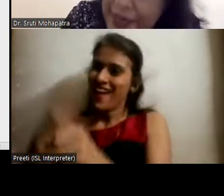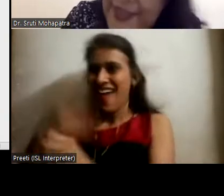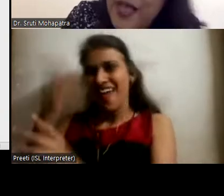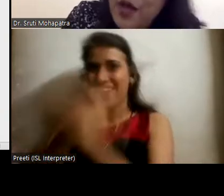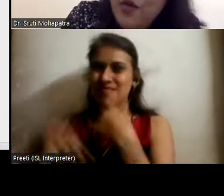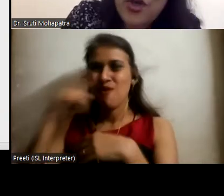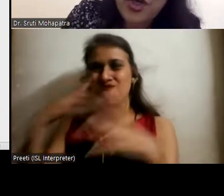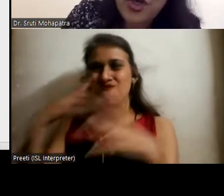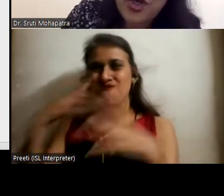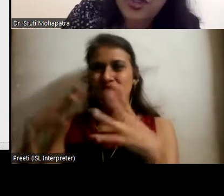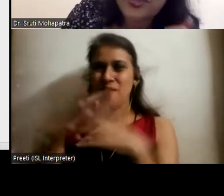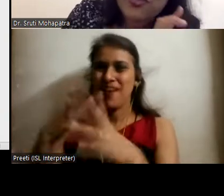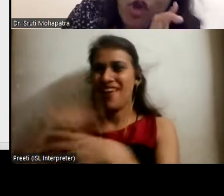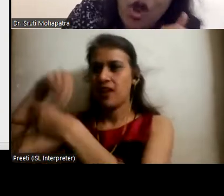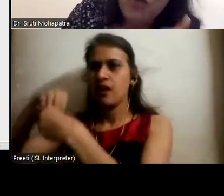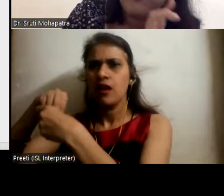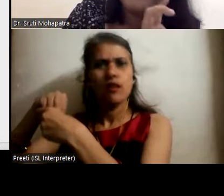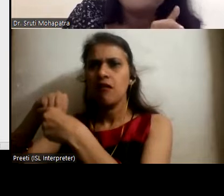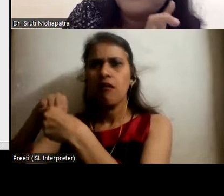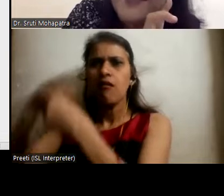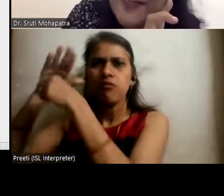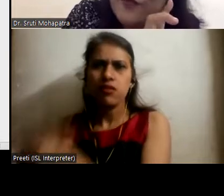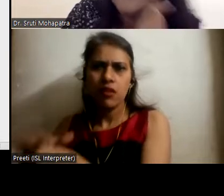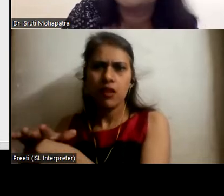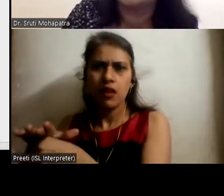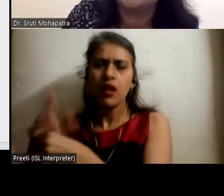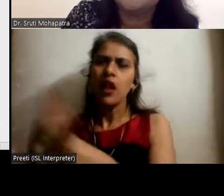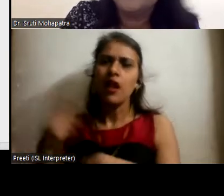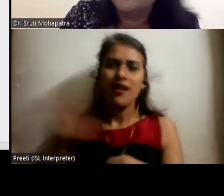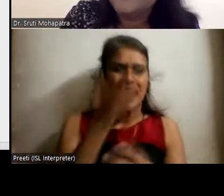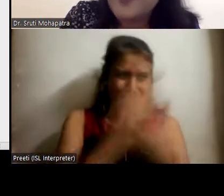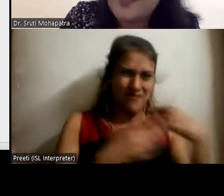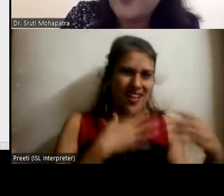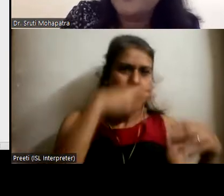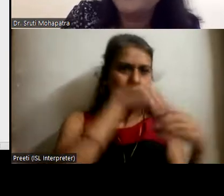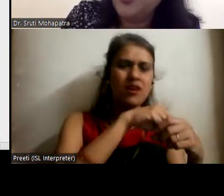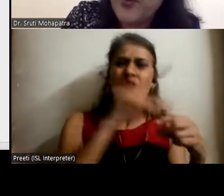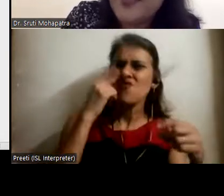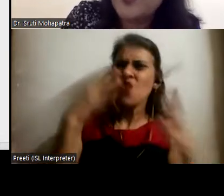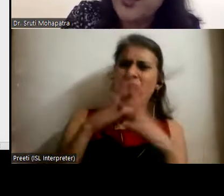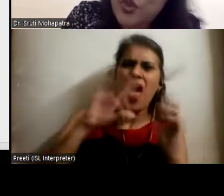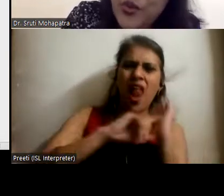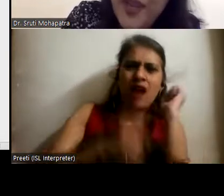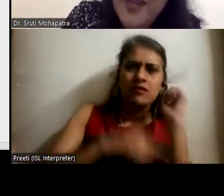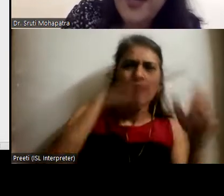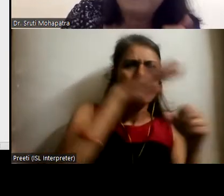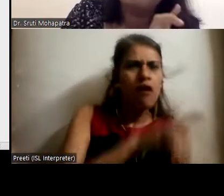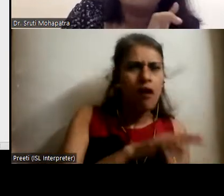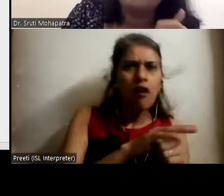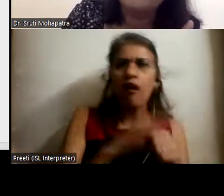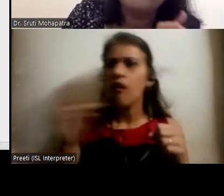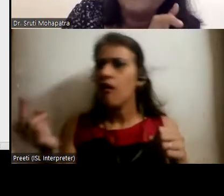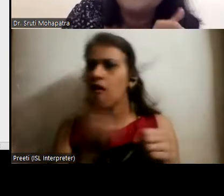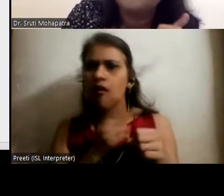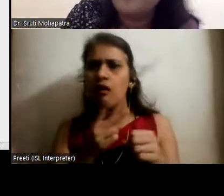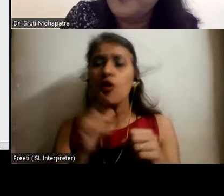And that is how a strong women's network started. It started in the US, UK, and found